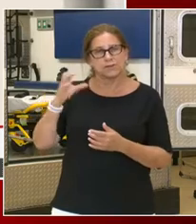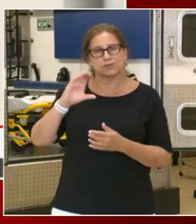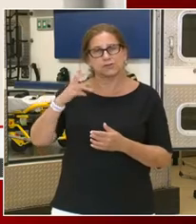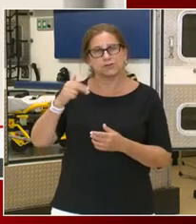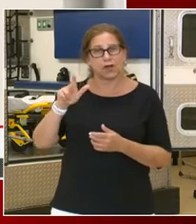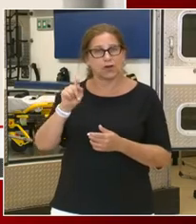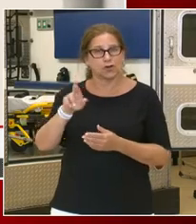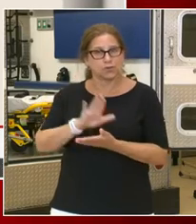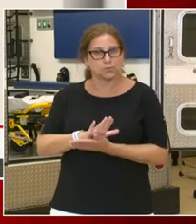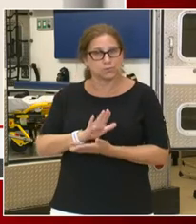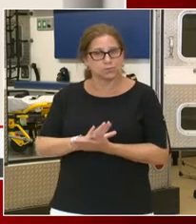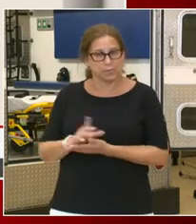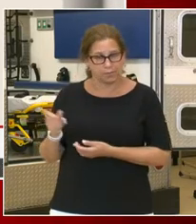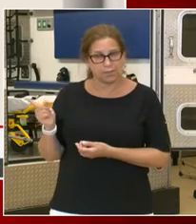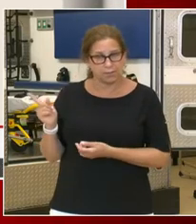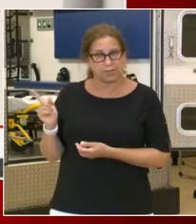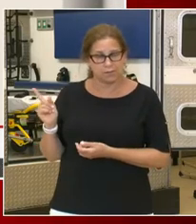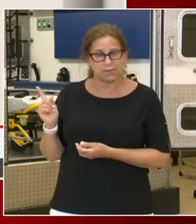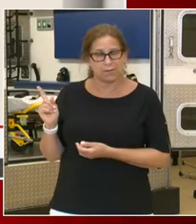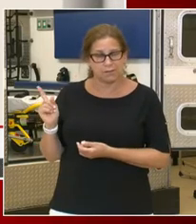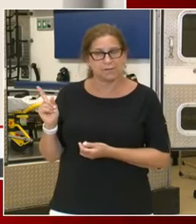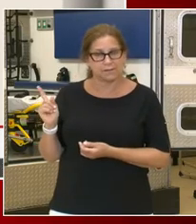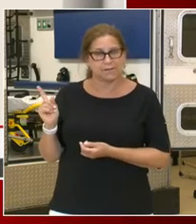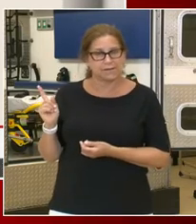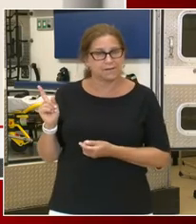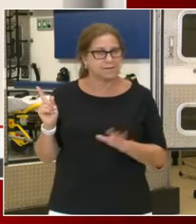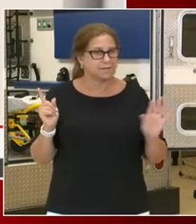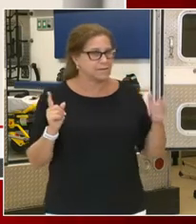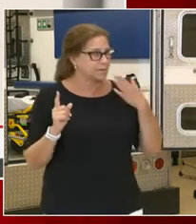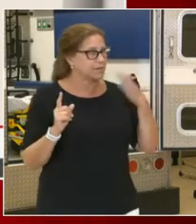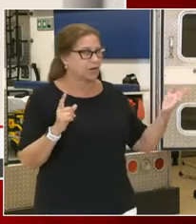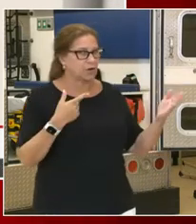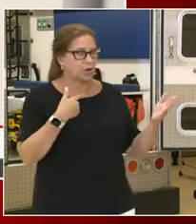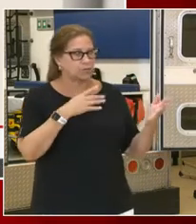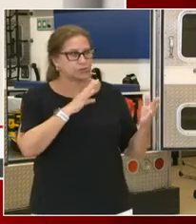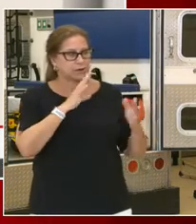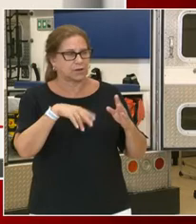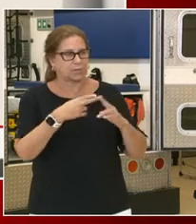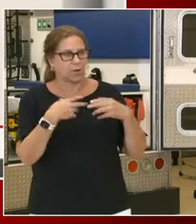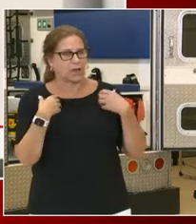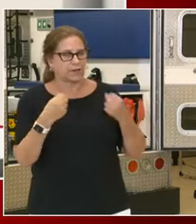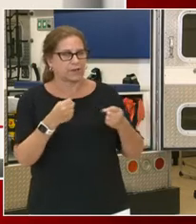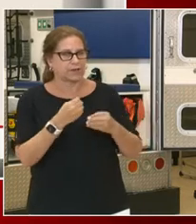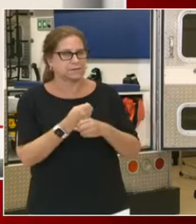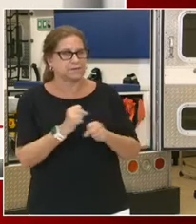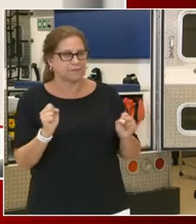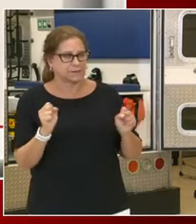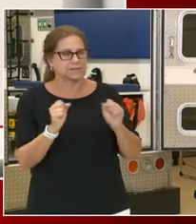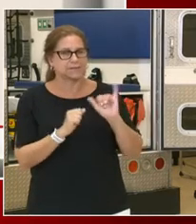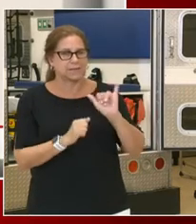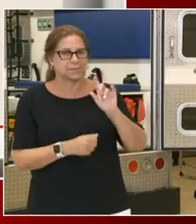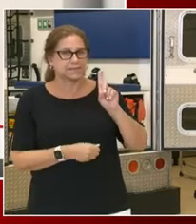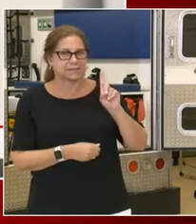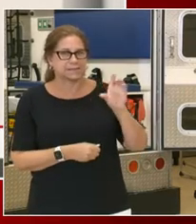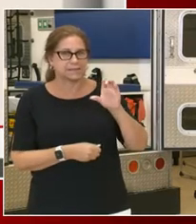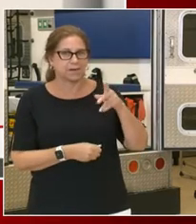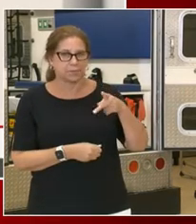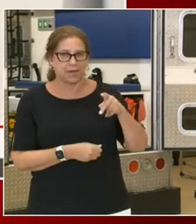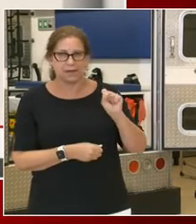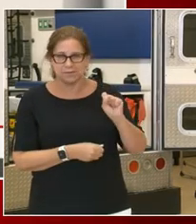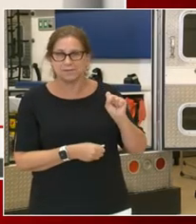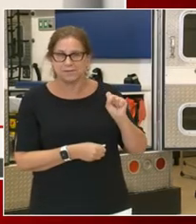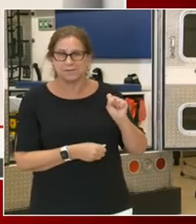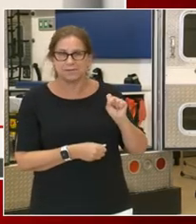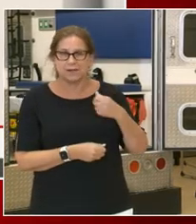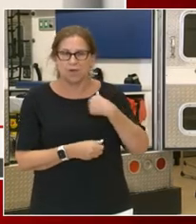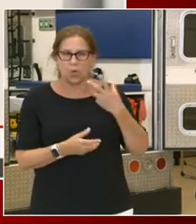paying attention to health and safety. So our families want to walk into clean, safe environments, and so our